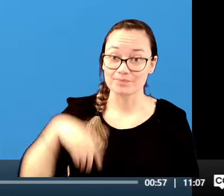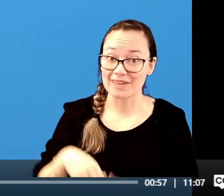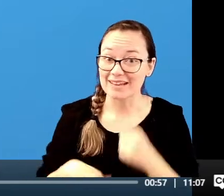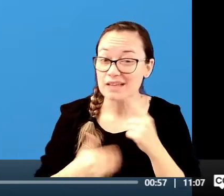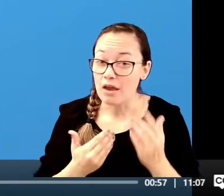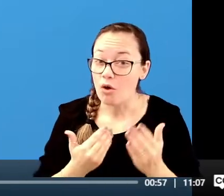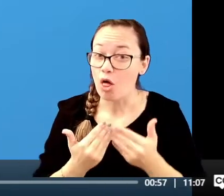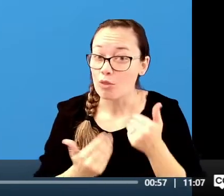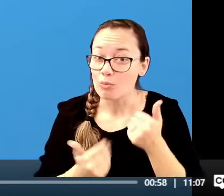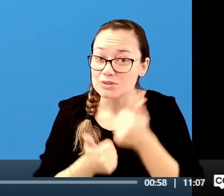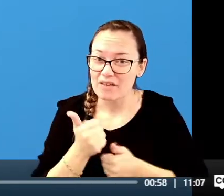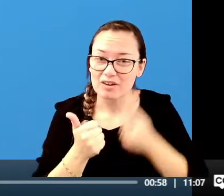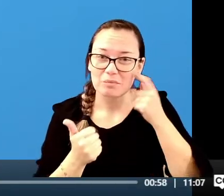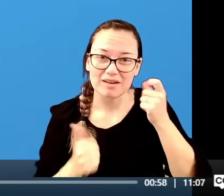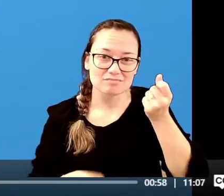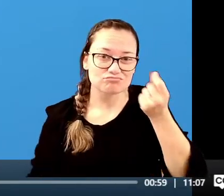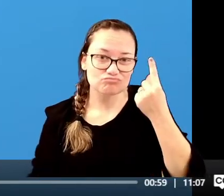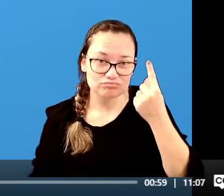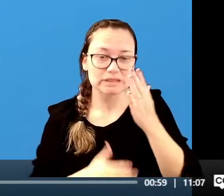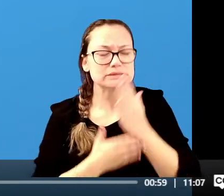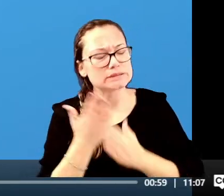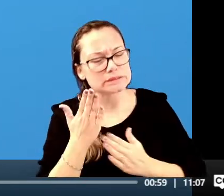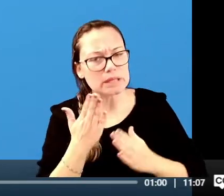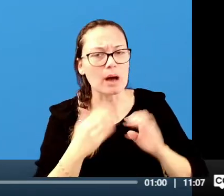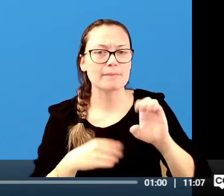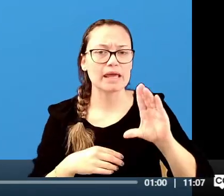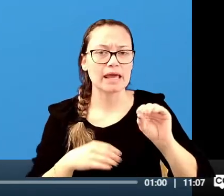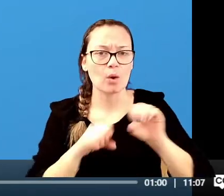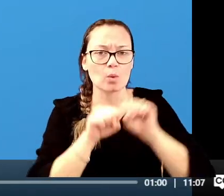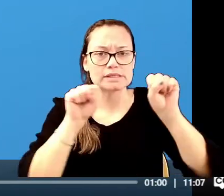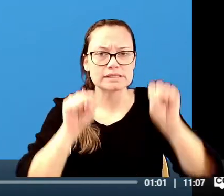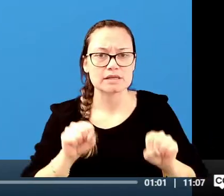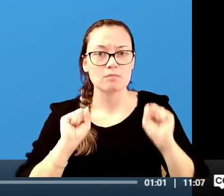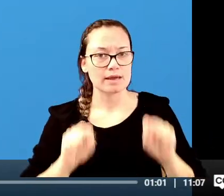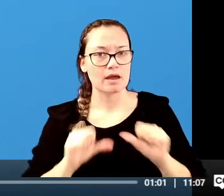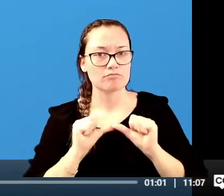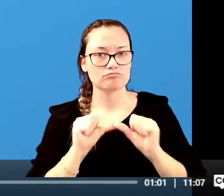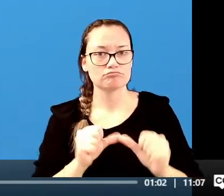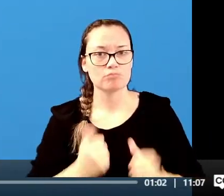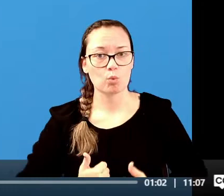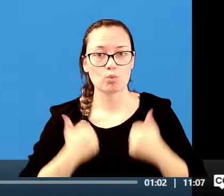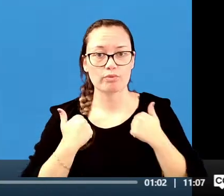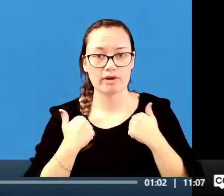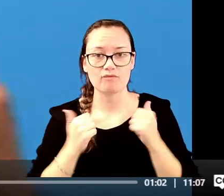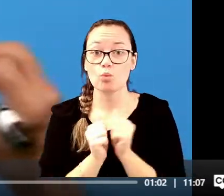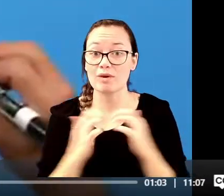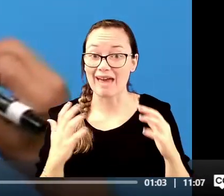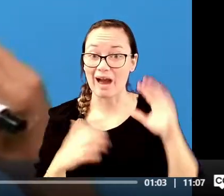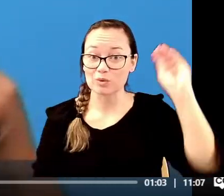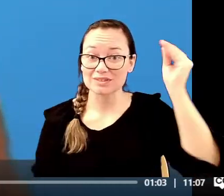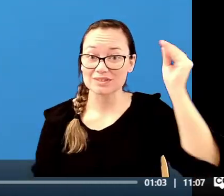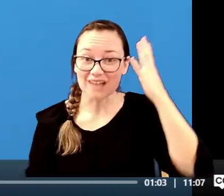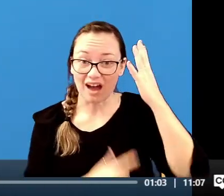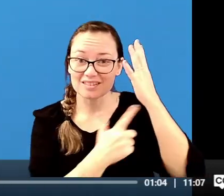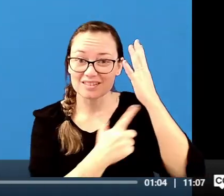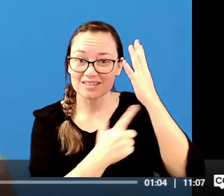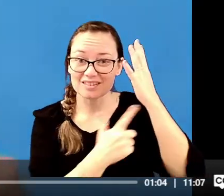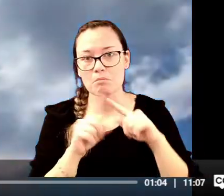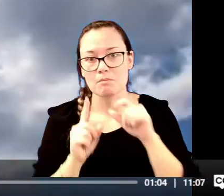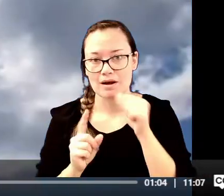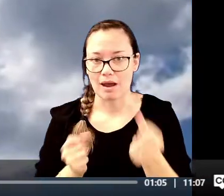have some ecosystems that are able to exist without the sun, but they aren't very numerous.